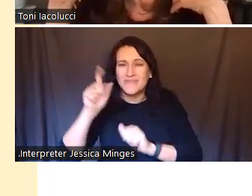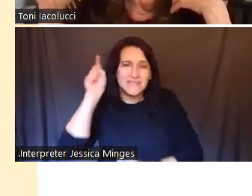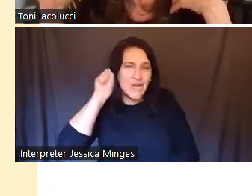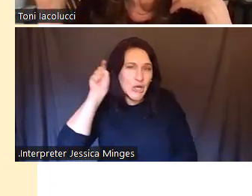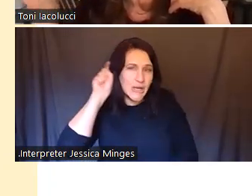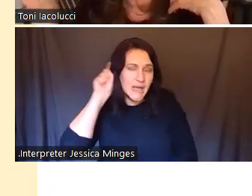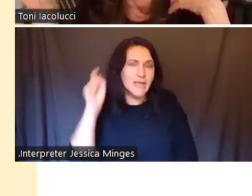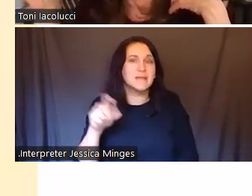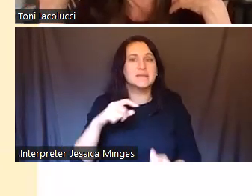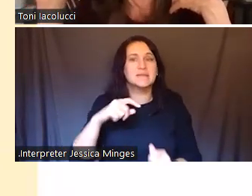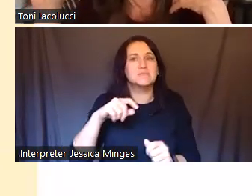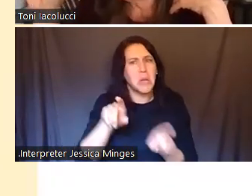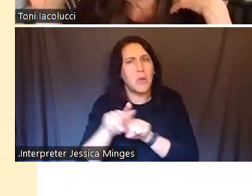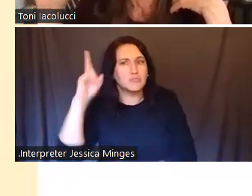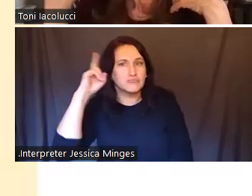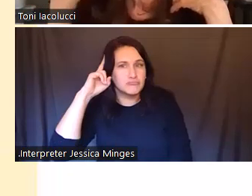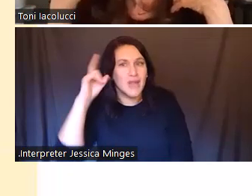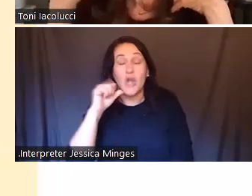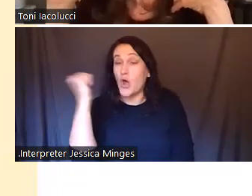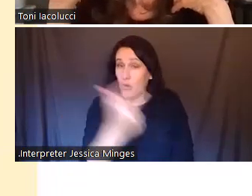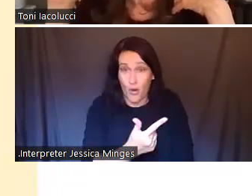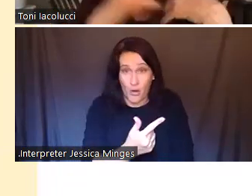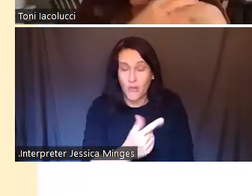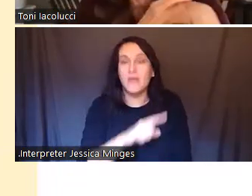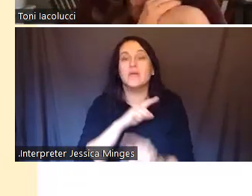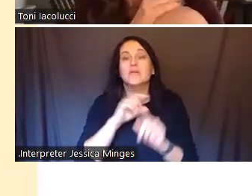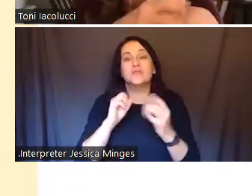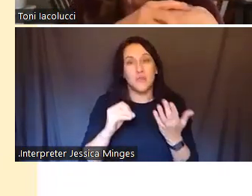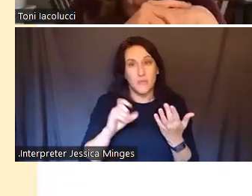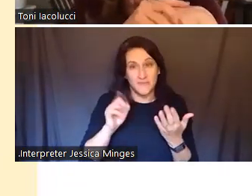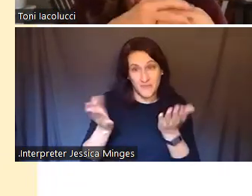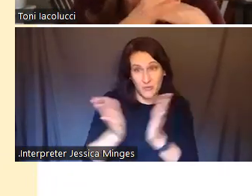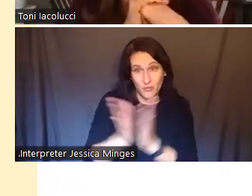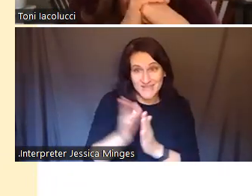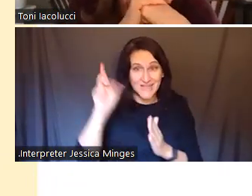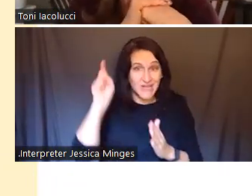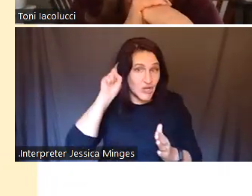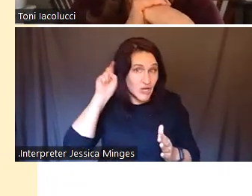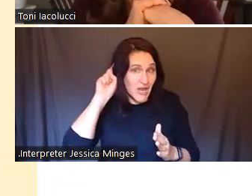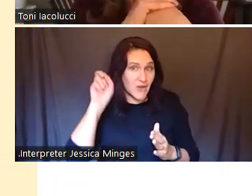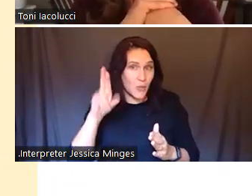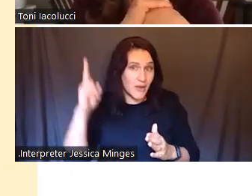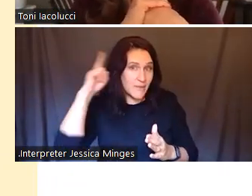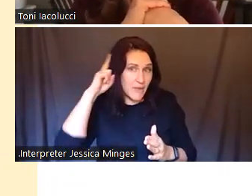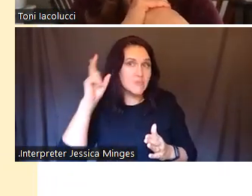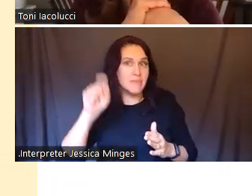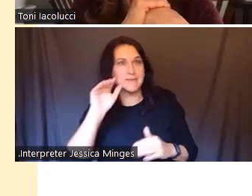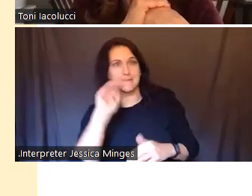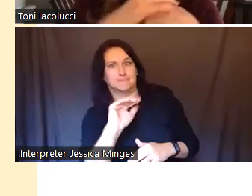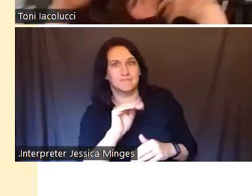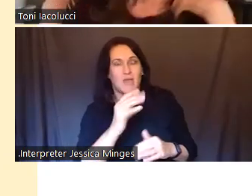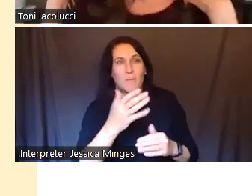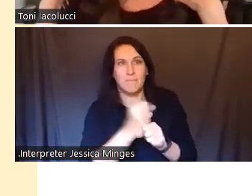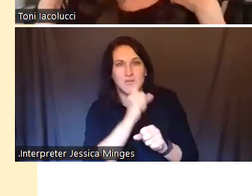and cochlear implants, not all. So if you're requesting a hearing aid or an implant, you always have to make sure you have a